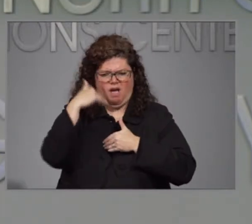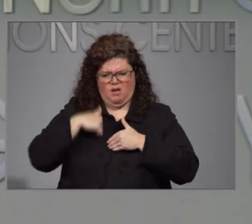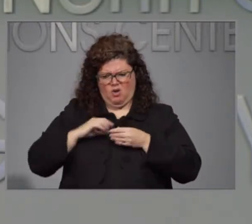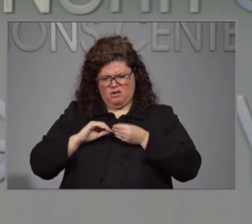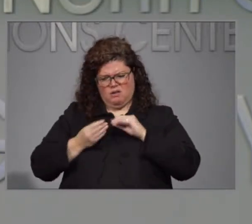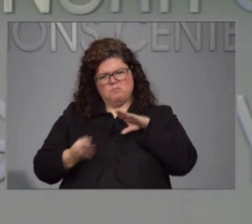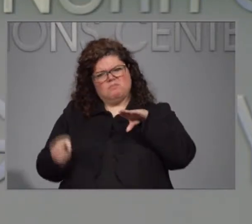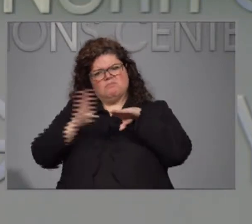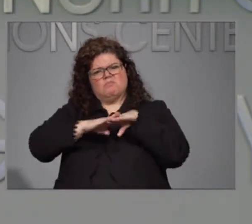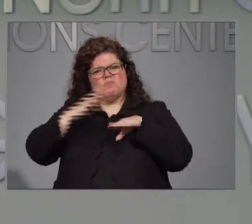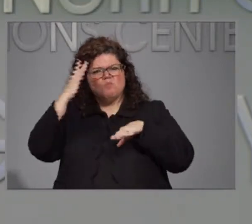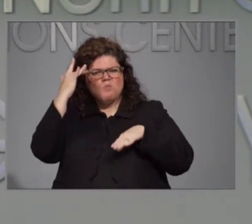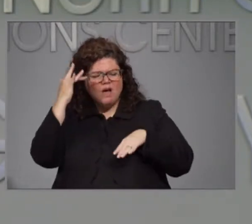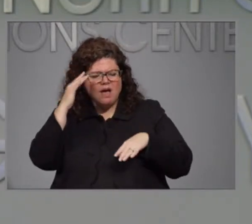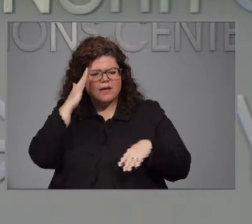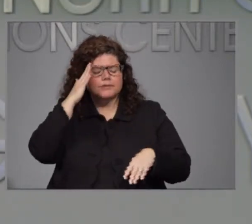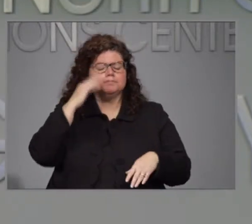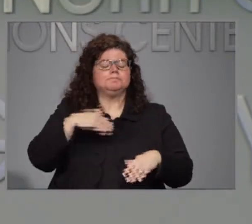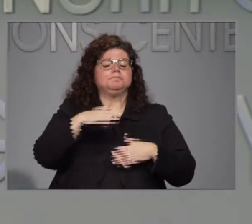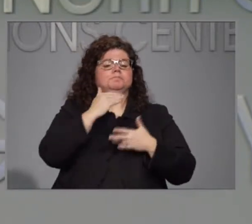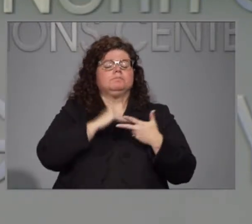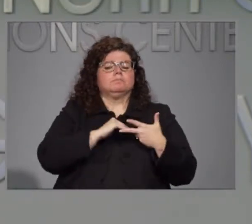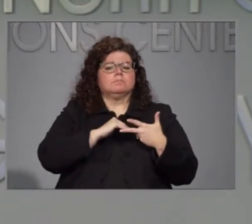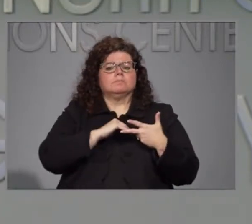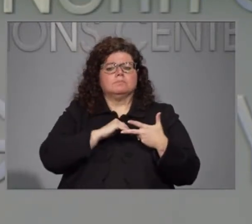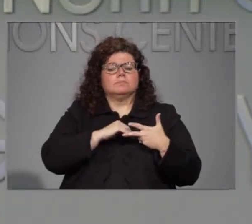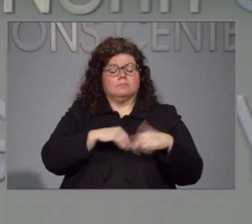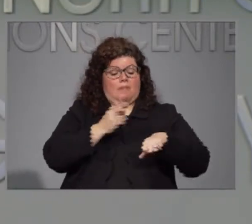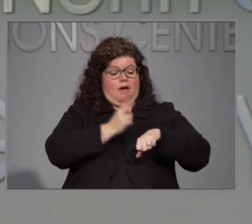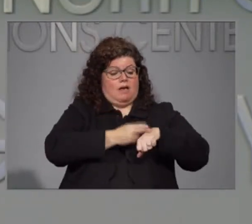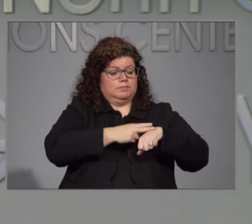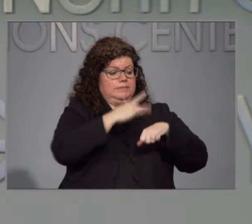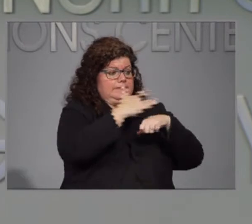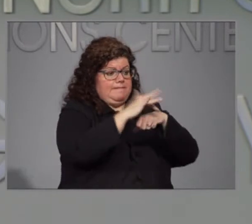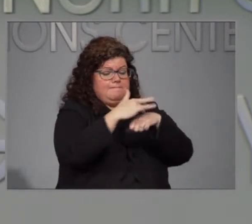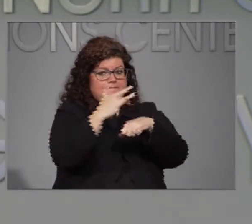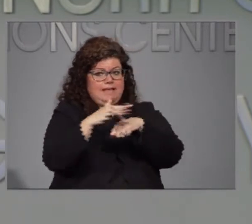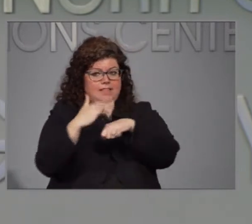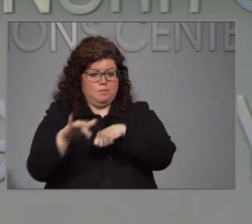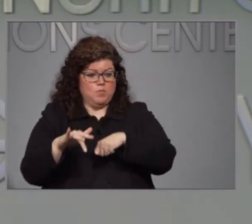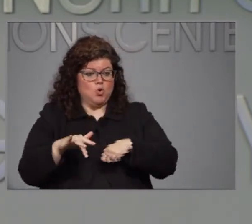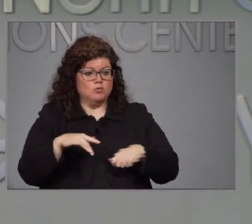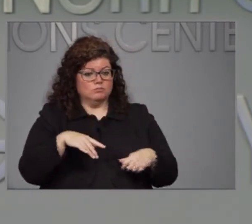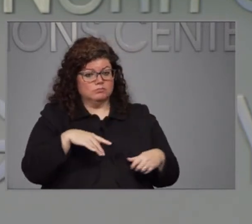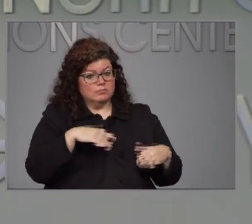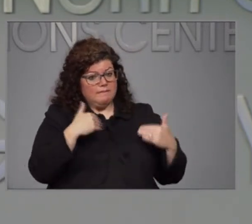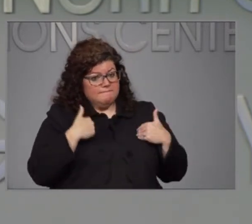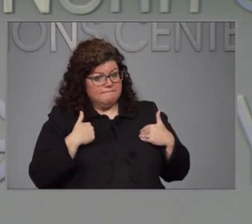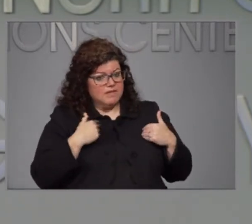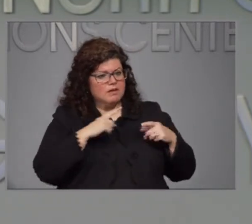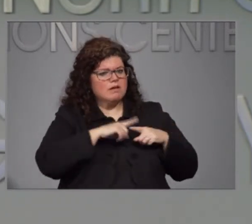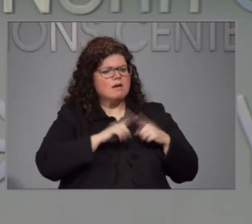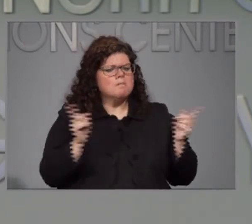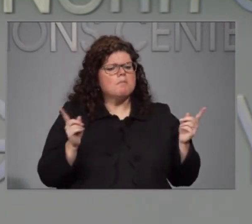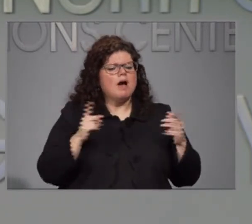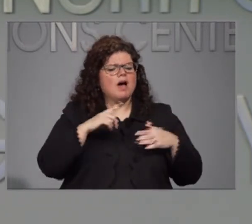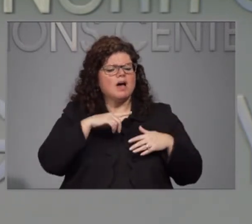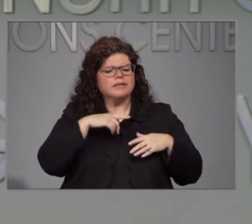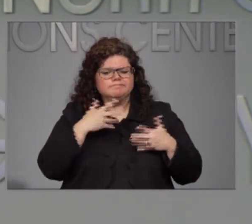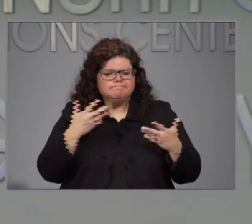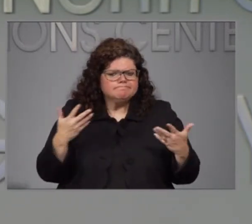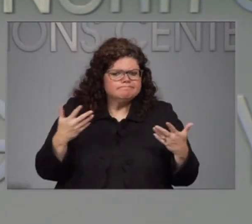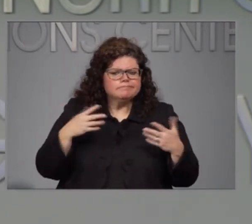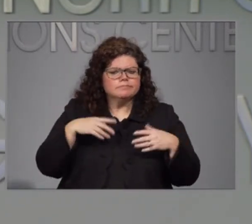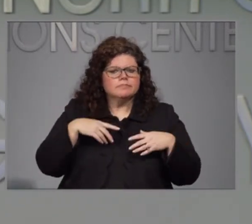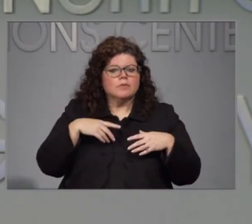a concerning metric as well. We also know that hospital beds can be surged to meet the needs. So what is the threshold for this call to surge or any